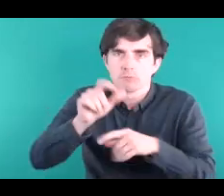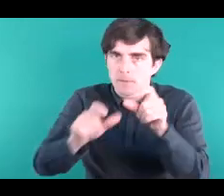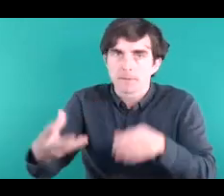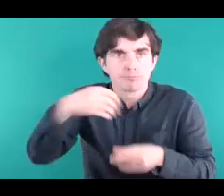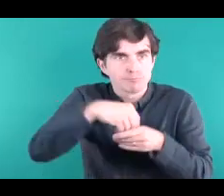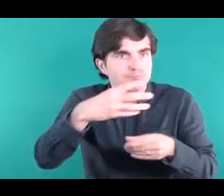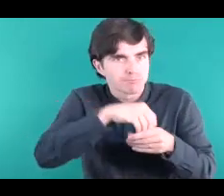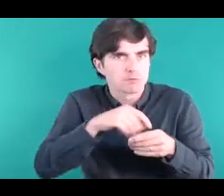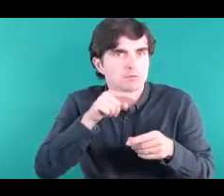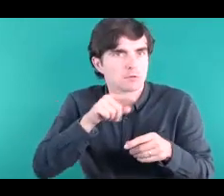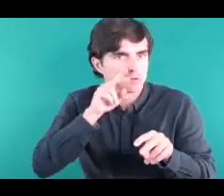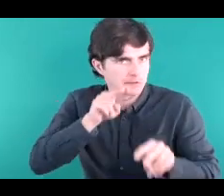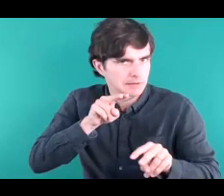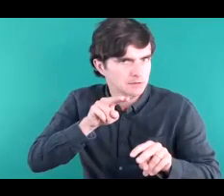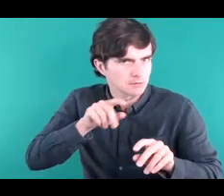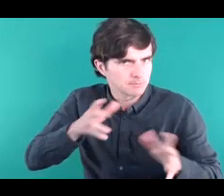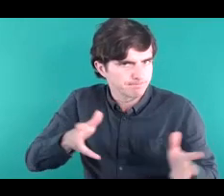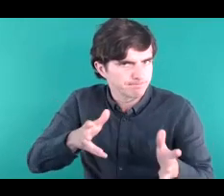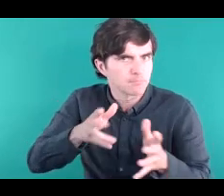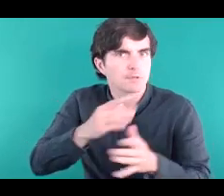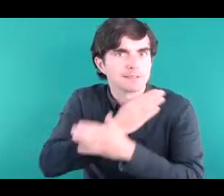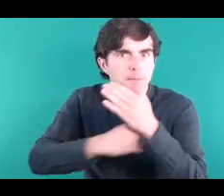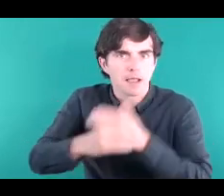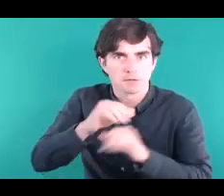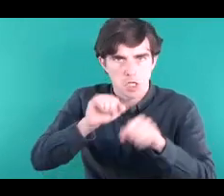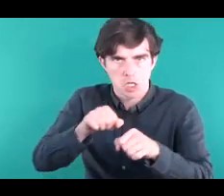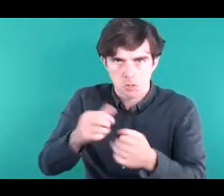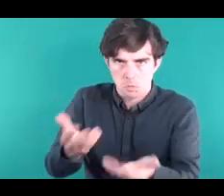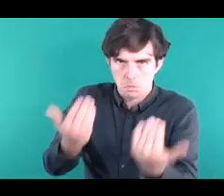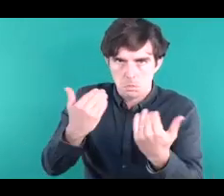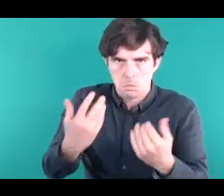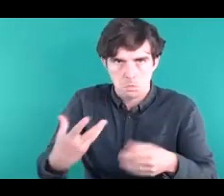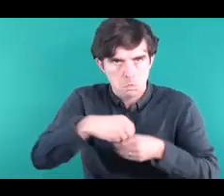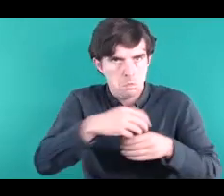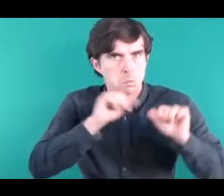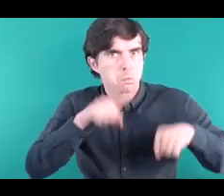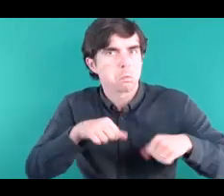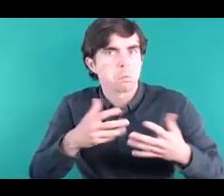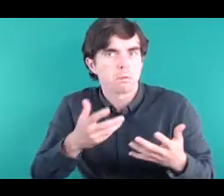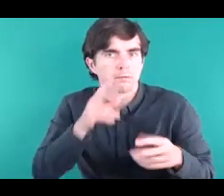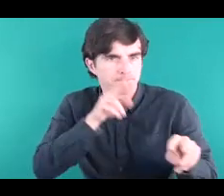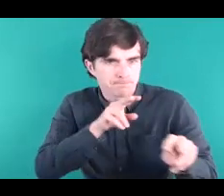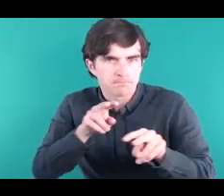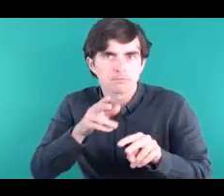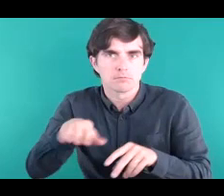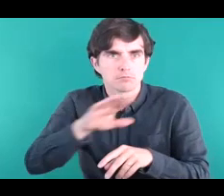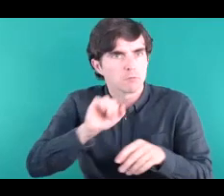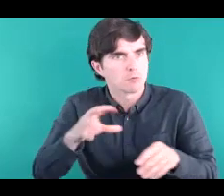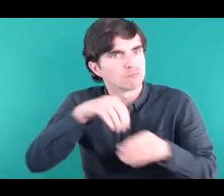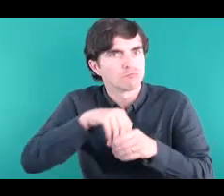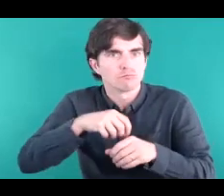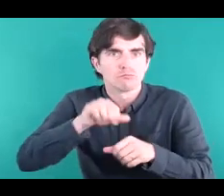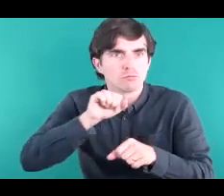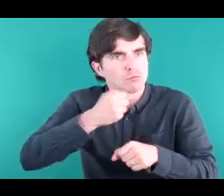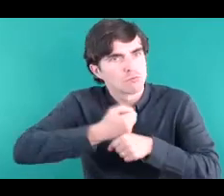So one criteria of the in the Kenyan context is one must